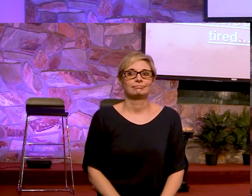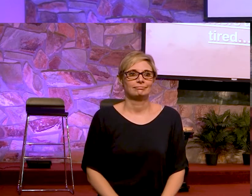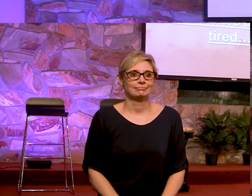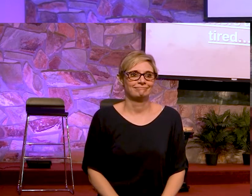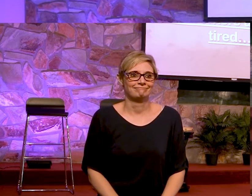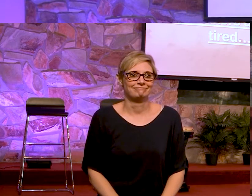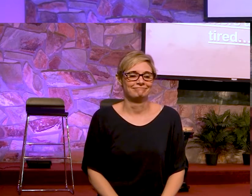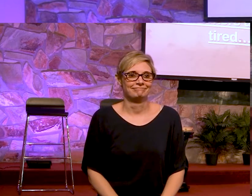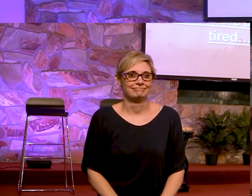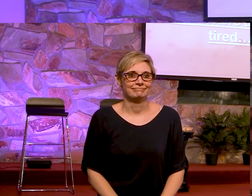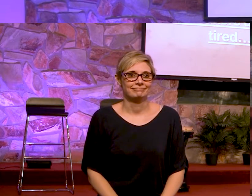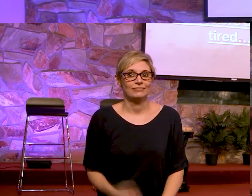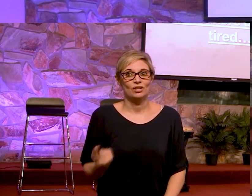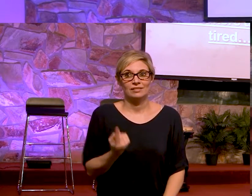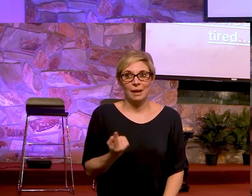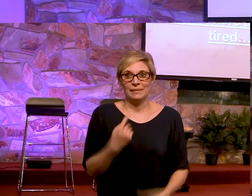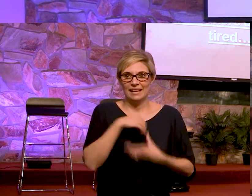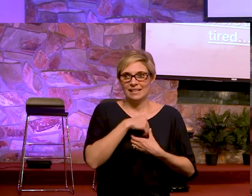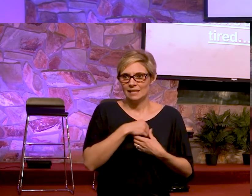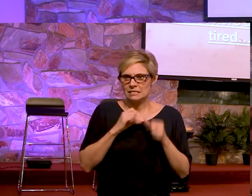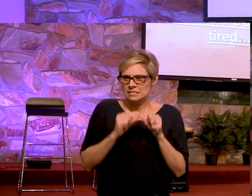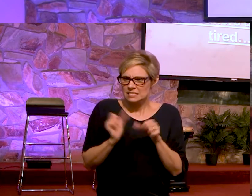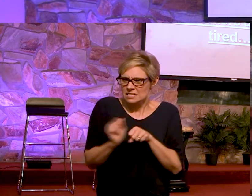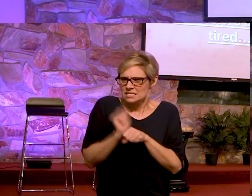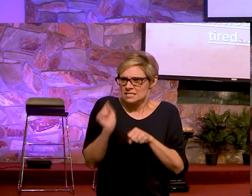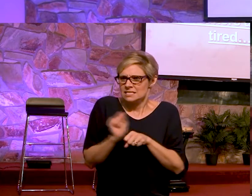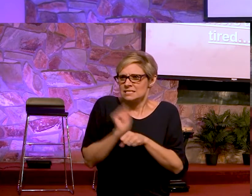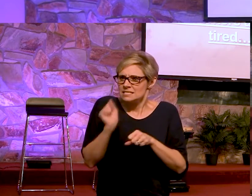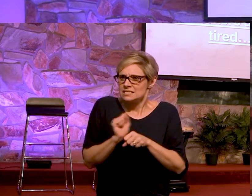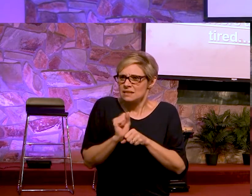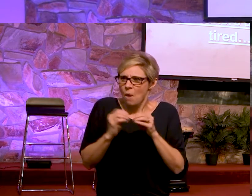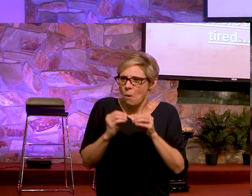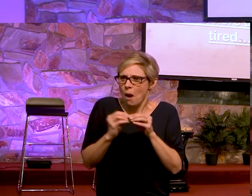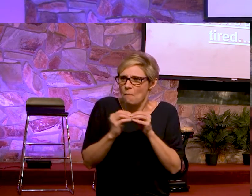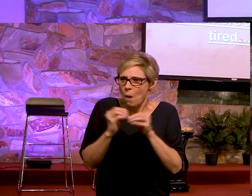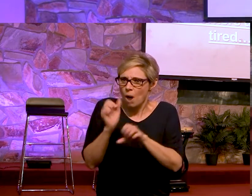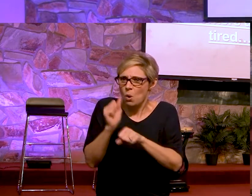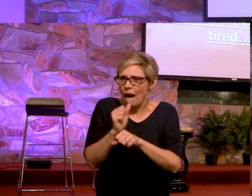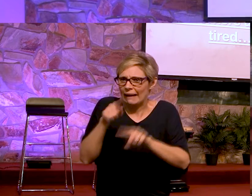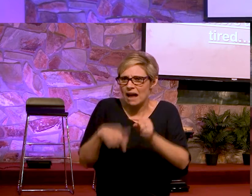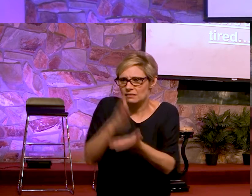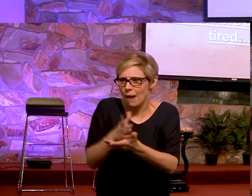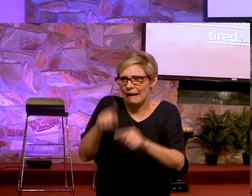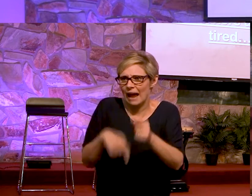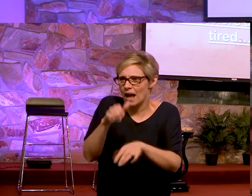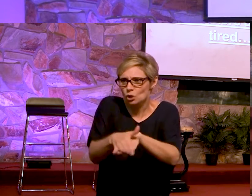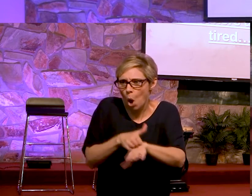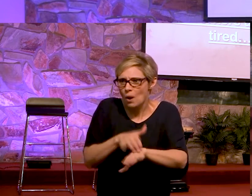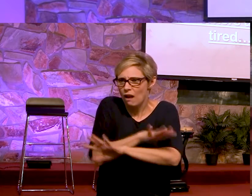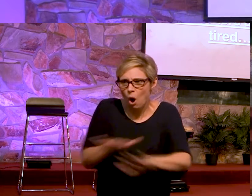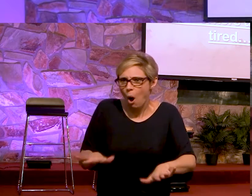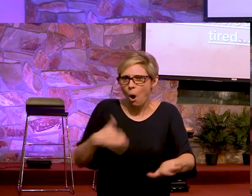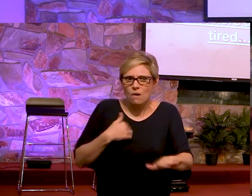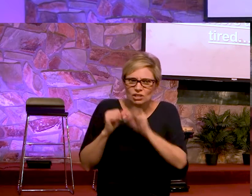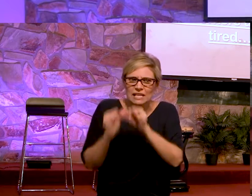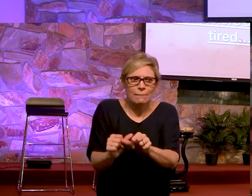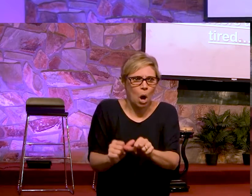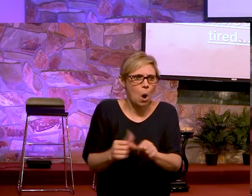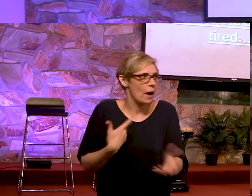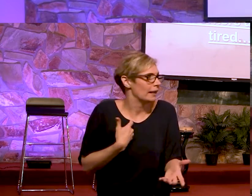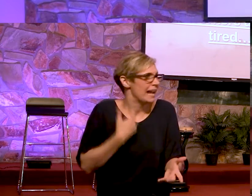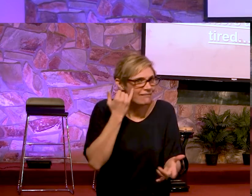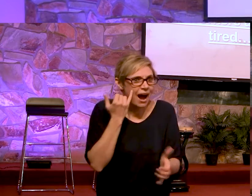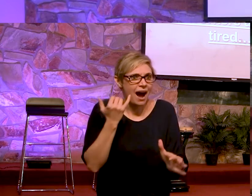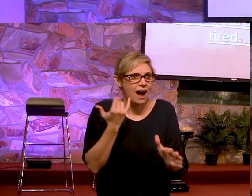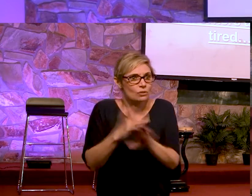Because there's something innate within us. We have to keep working, work harder. I can't stop. I can't slow down. I can't do this because if I do